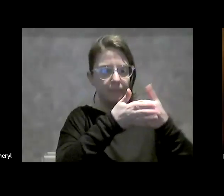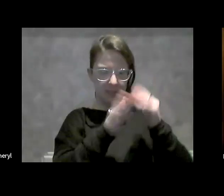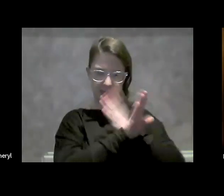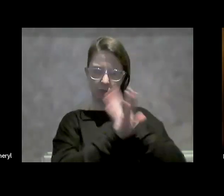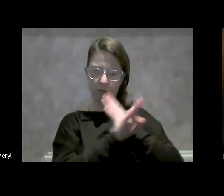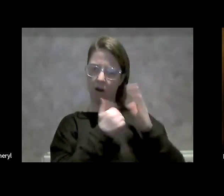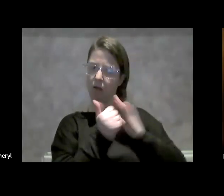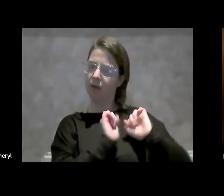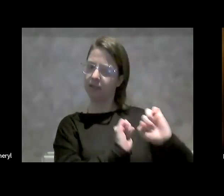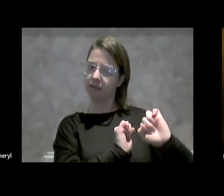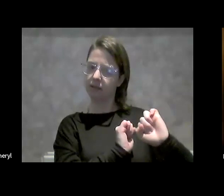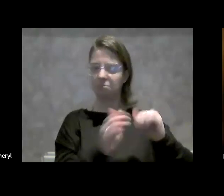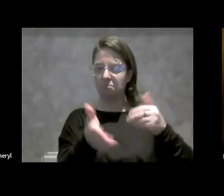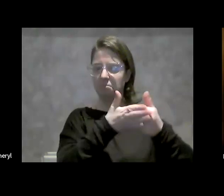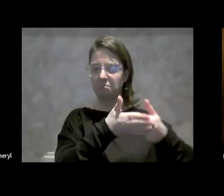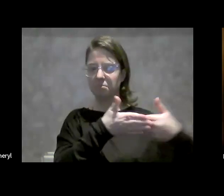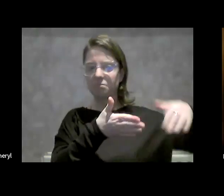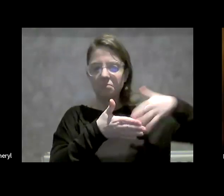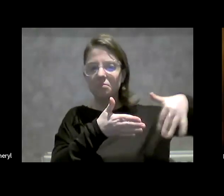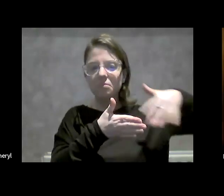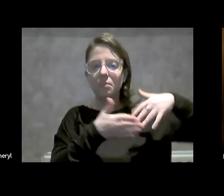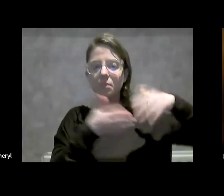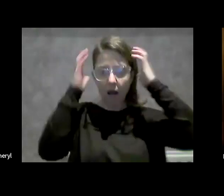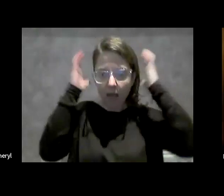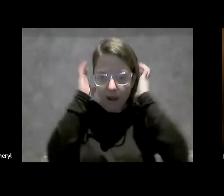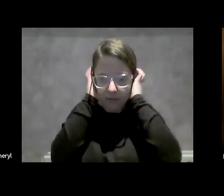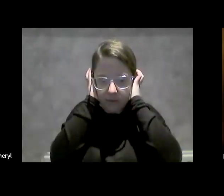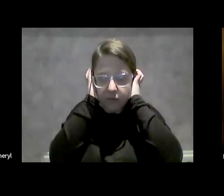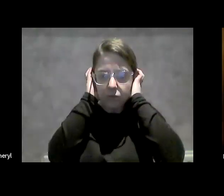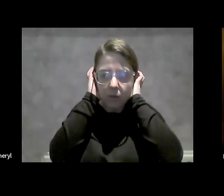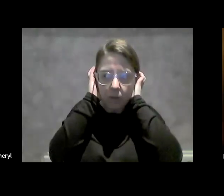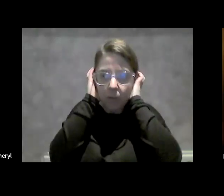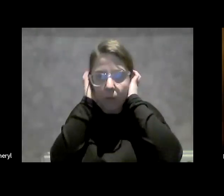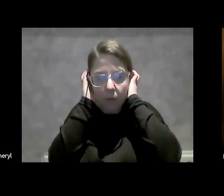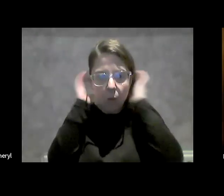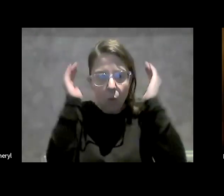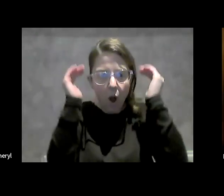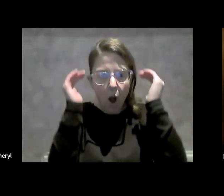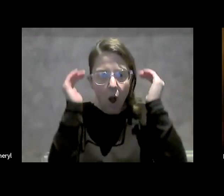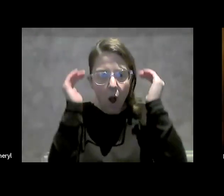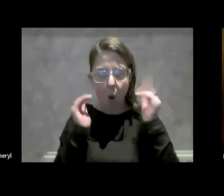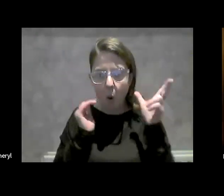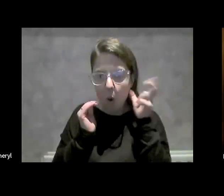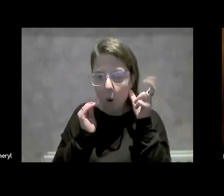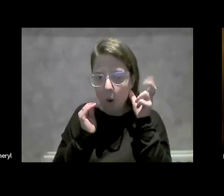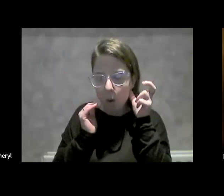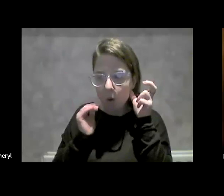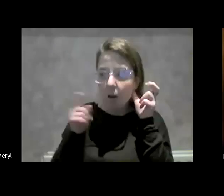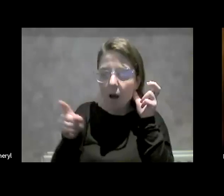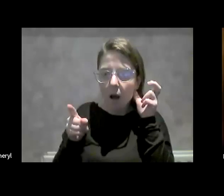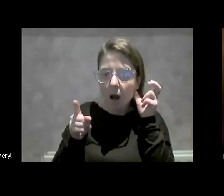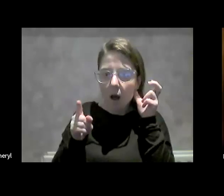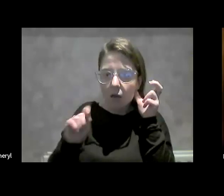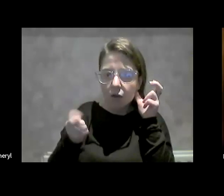secret, behind a closed door, headphones held tight to my ears, volume down low, listening for the click of the